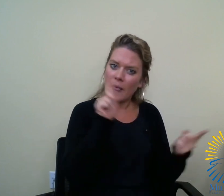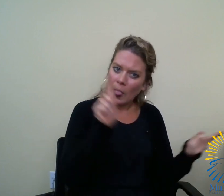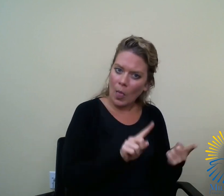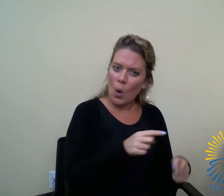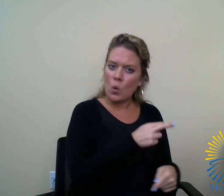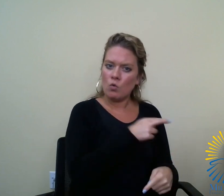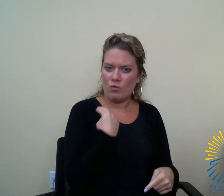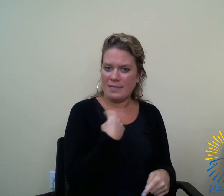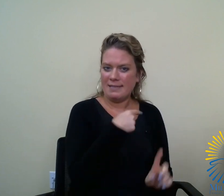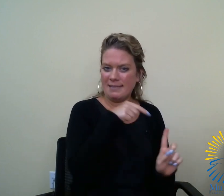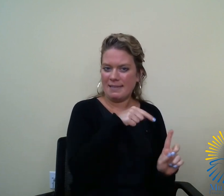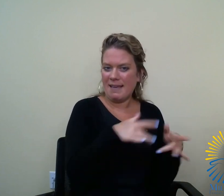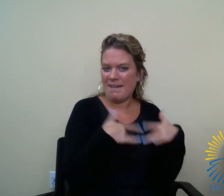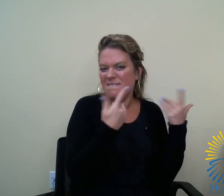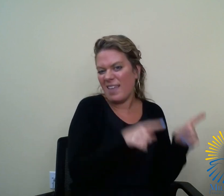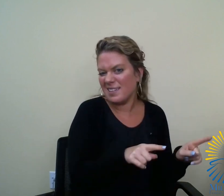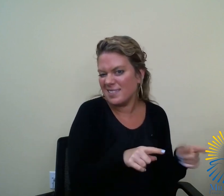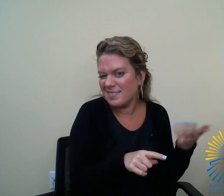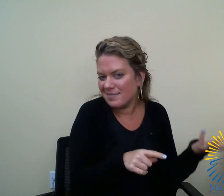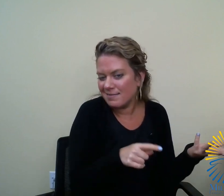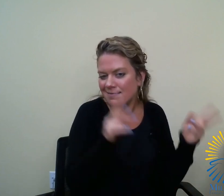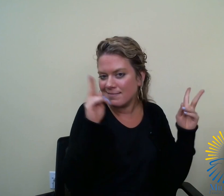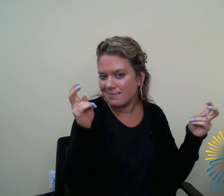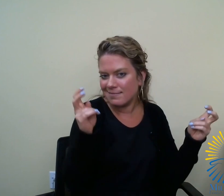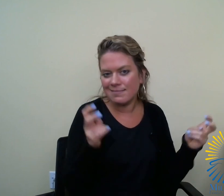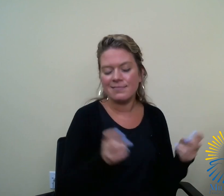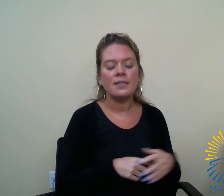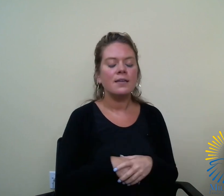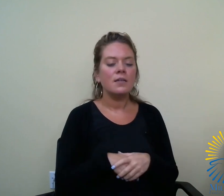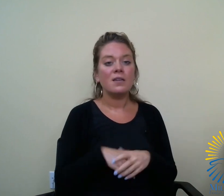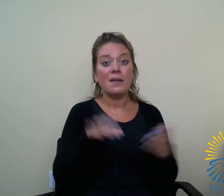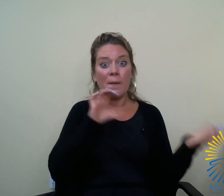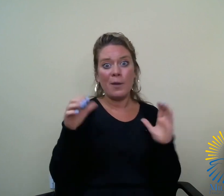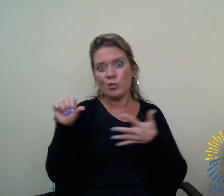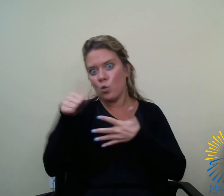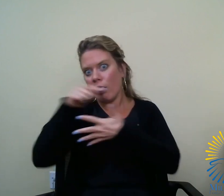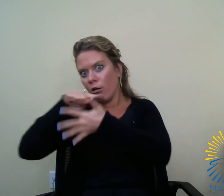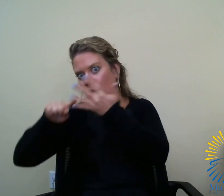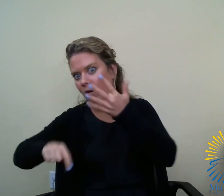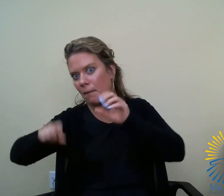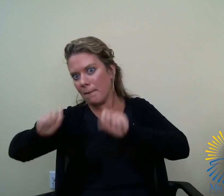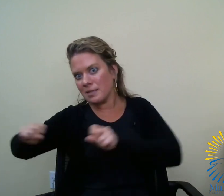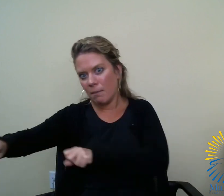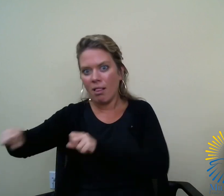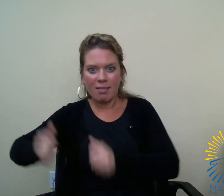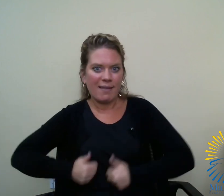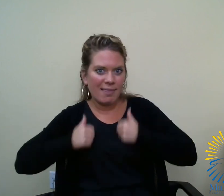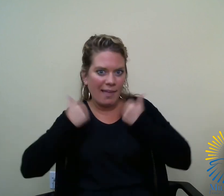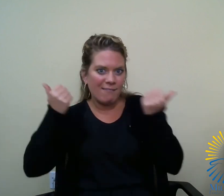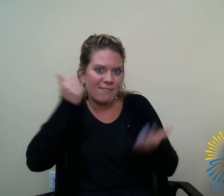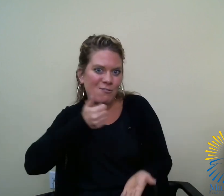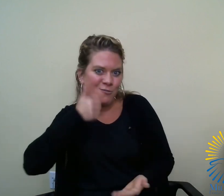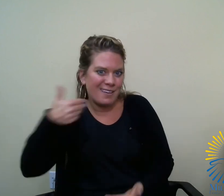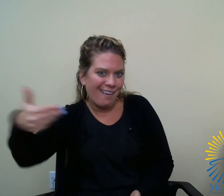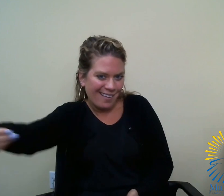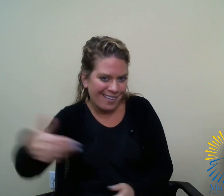risk event or a low risk thing to engage with compared to all the other things that you risk your life for like